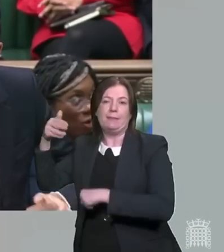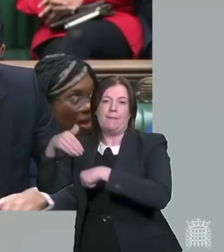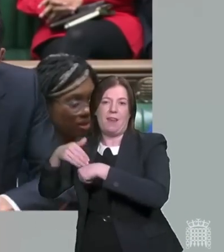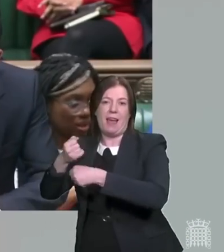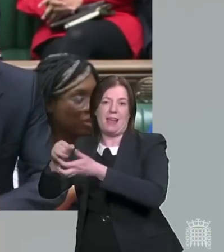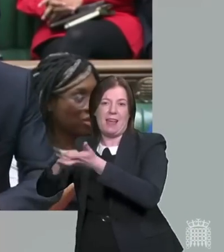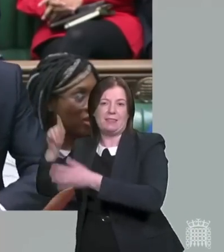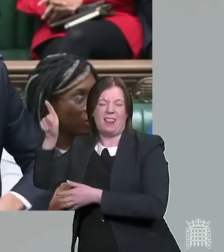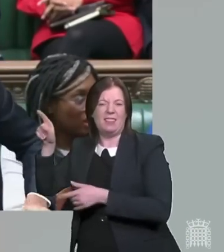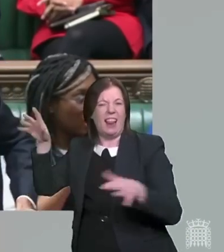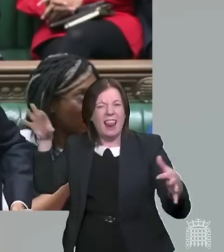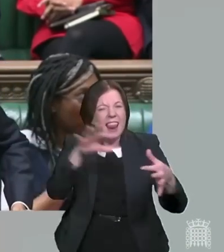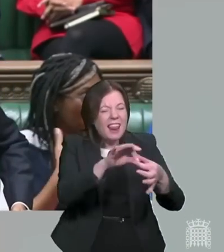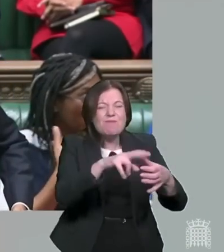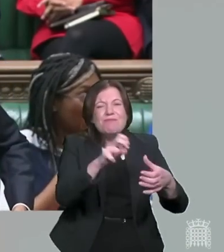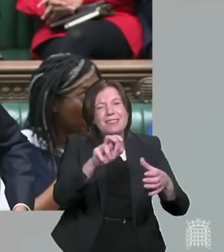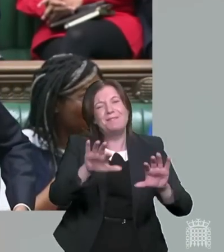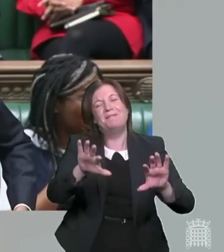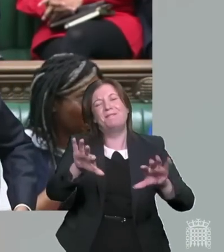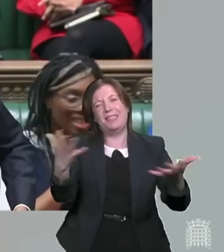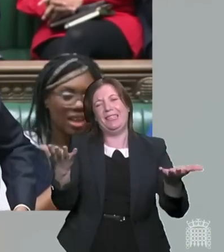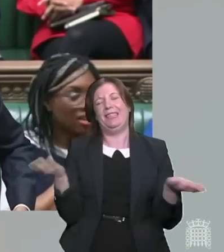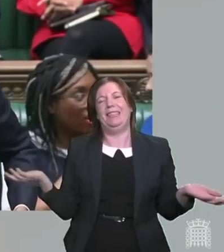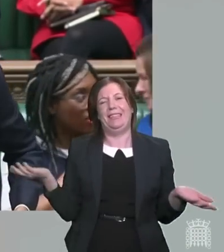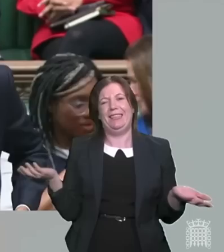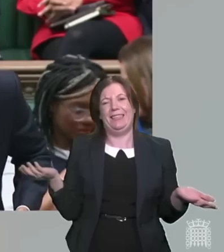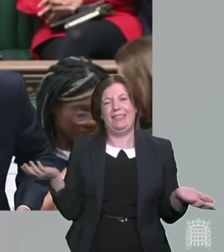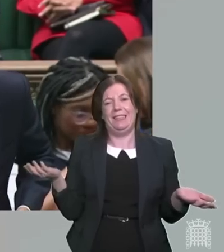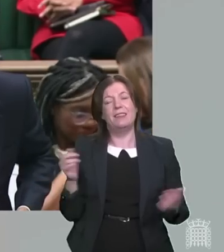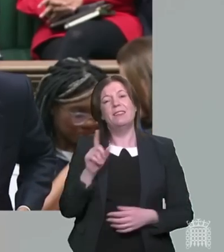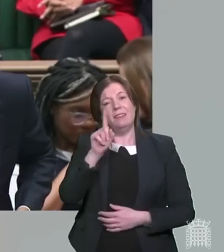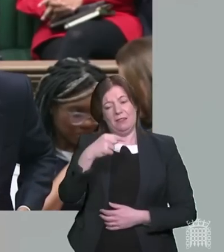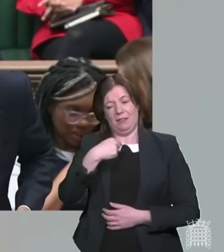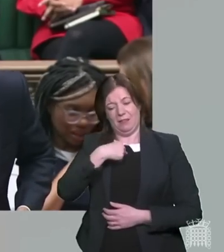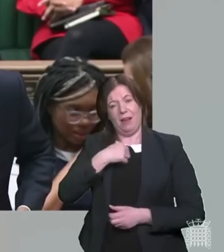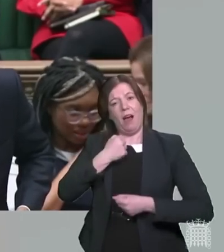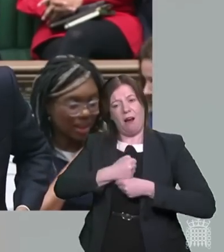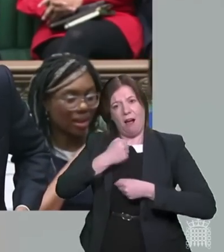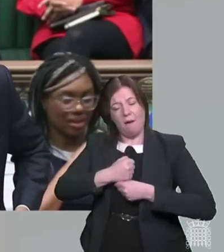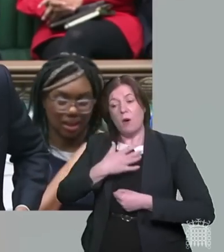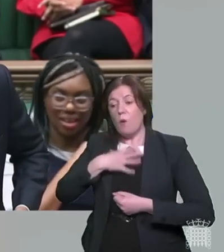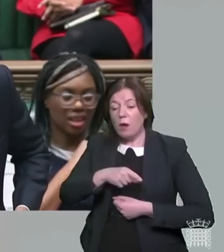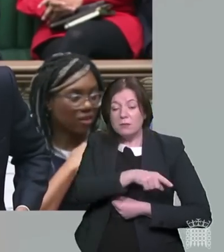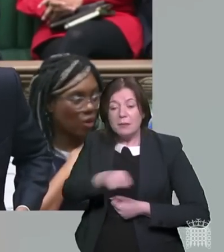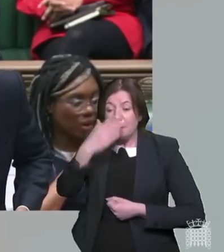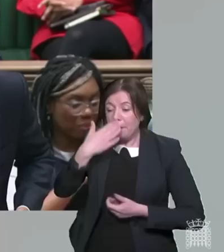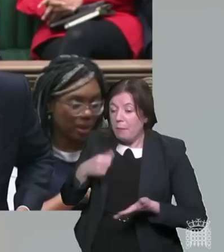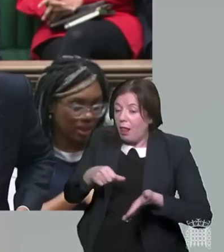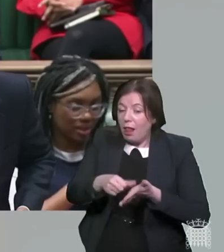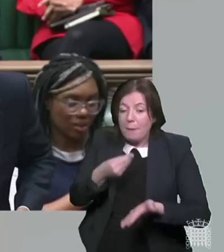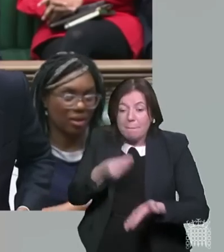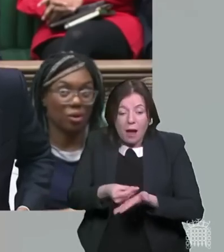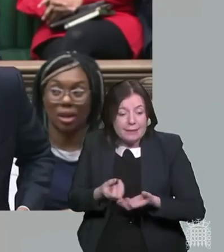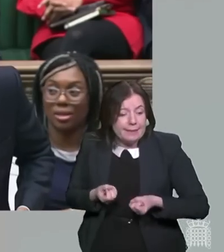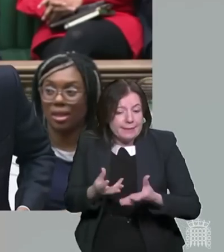do with Brexit, Mr. Speaker. But what we are doing is ensuring that we can support families with those cost of living pressures. That's why